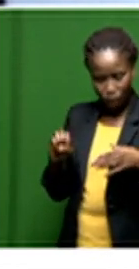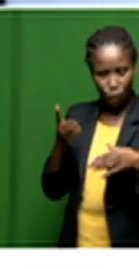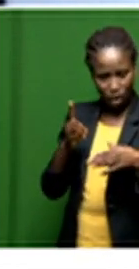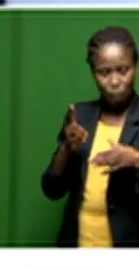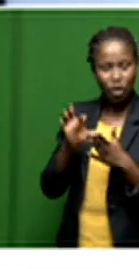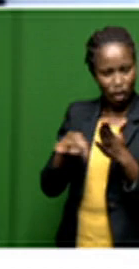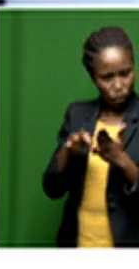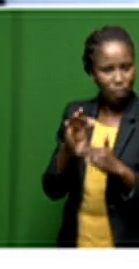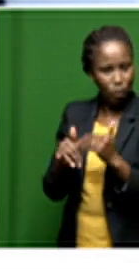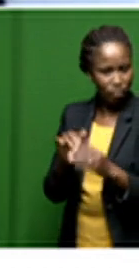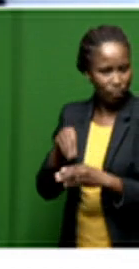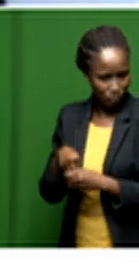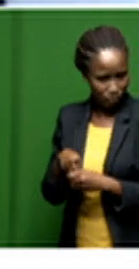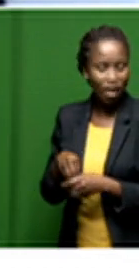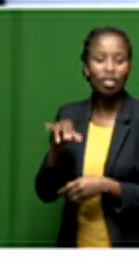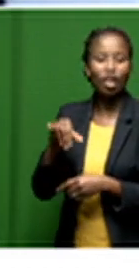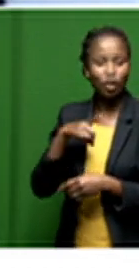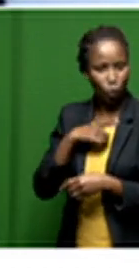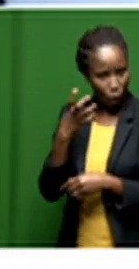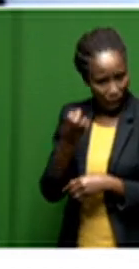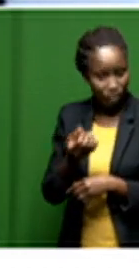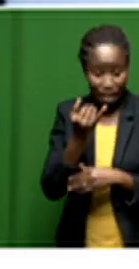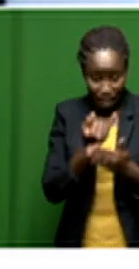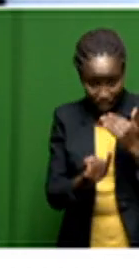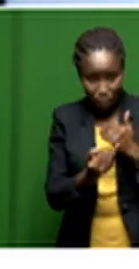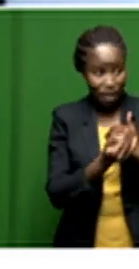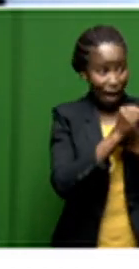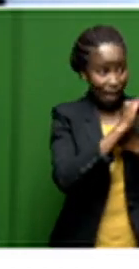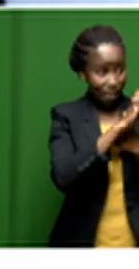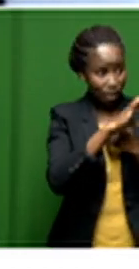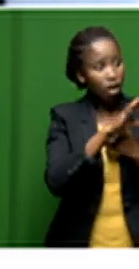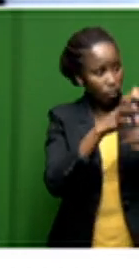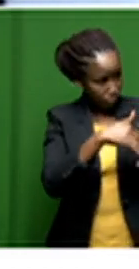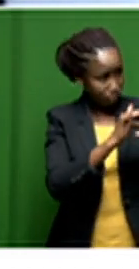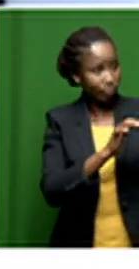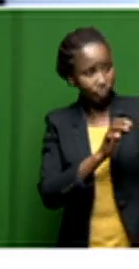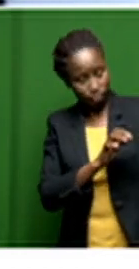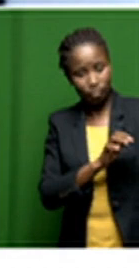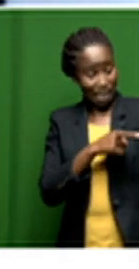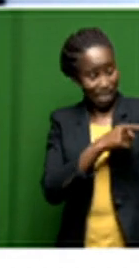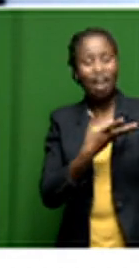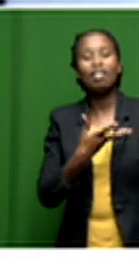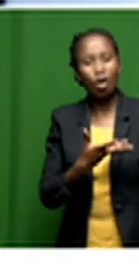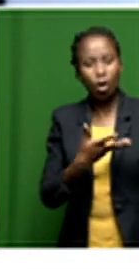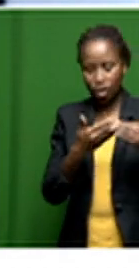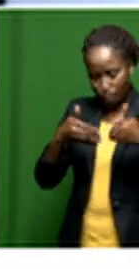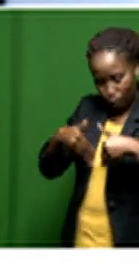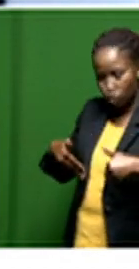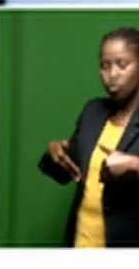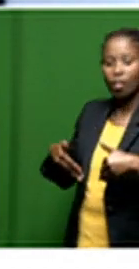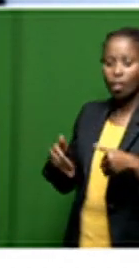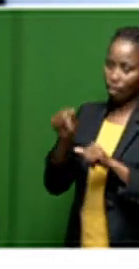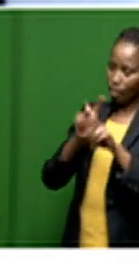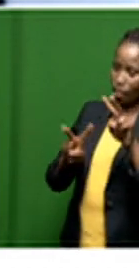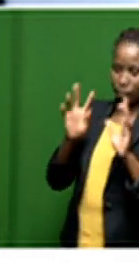outcomes. And that's why we have an independent institution doing this. And like I've said, they consult with political parties,